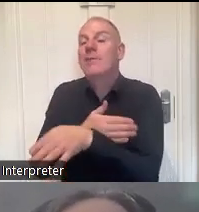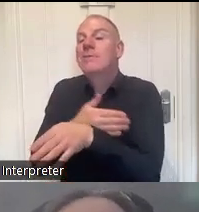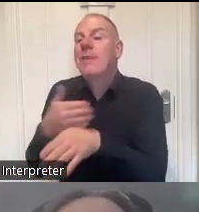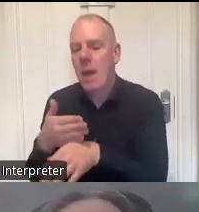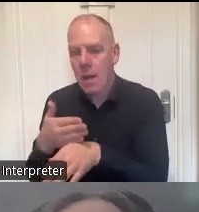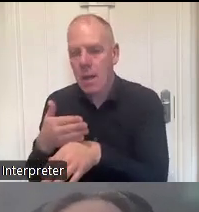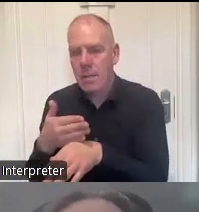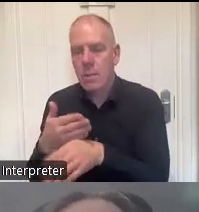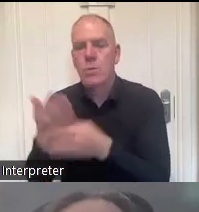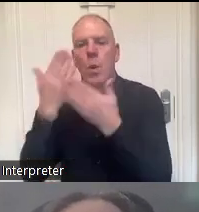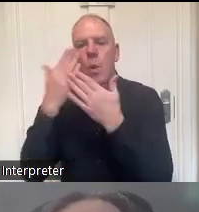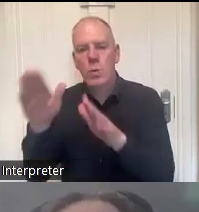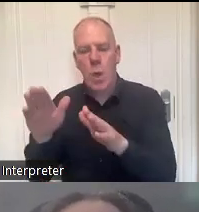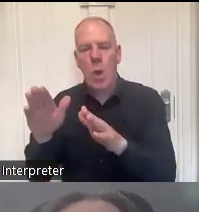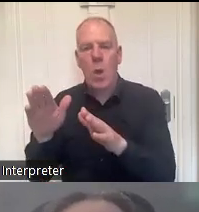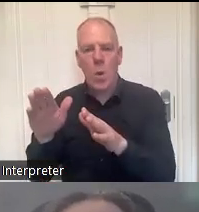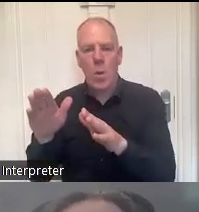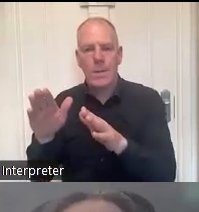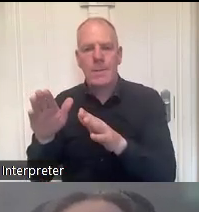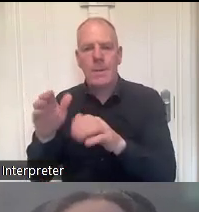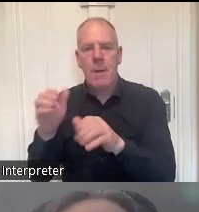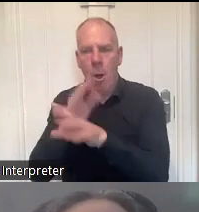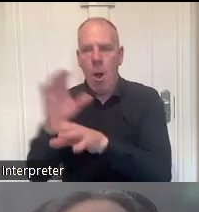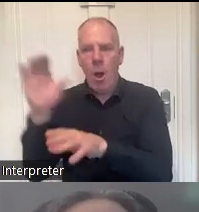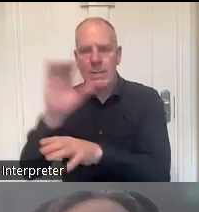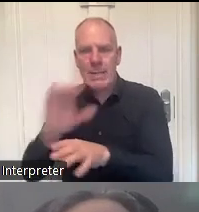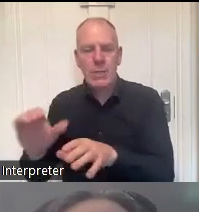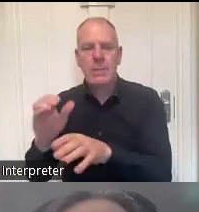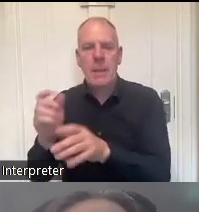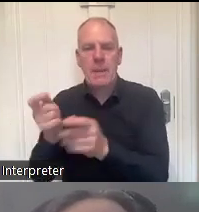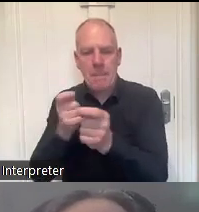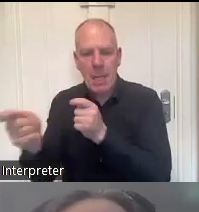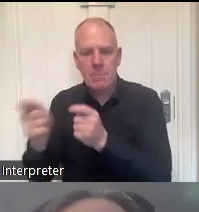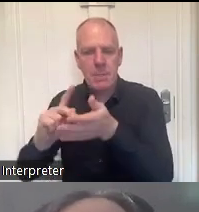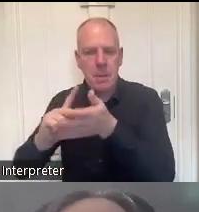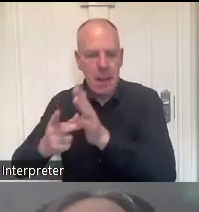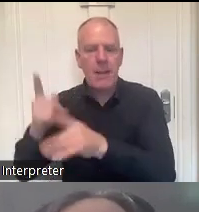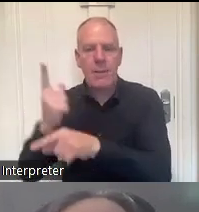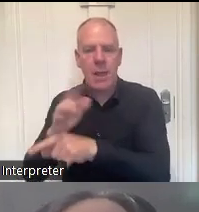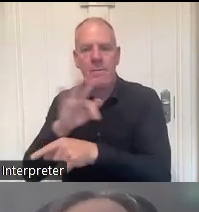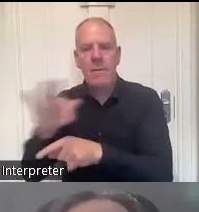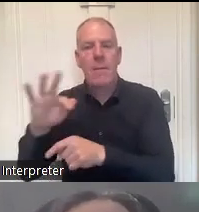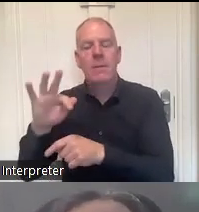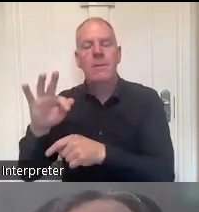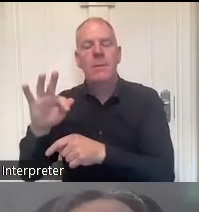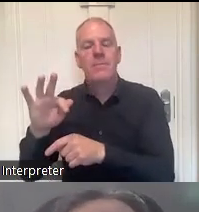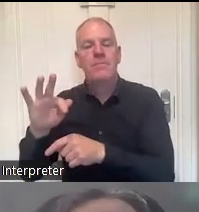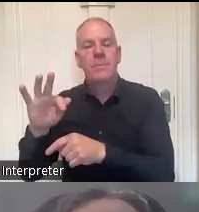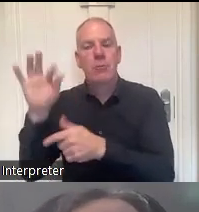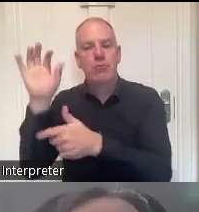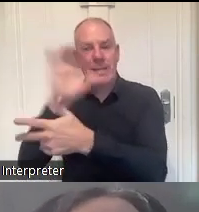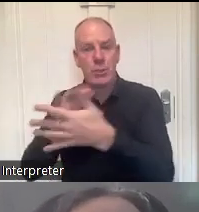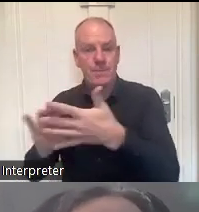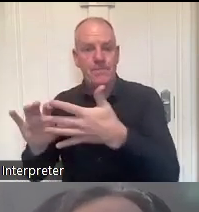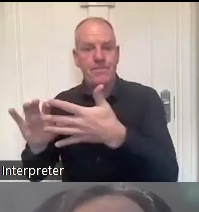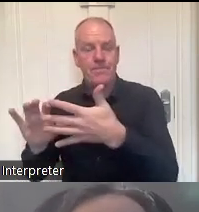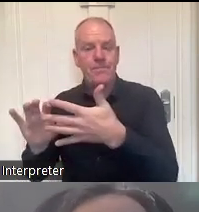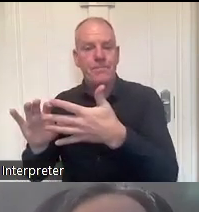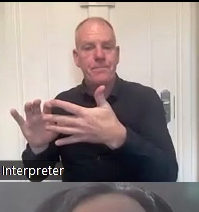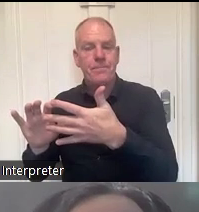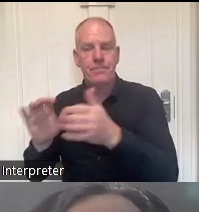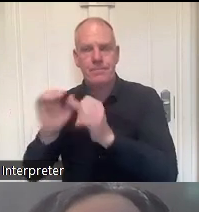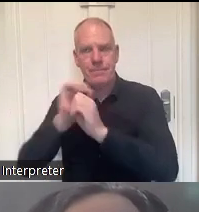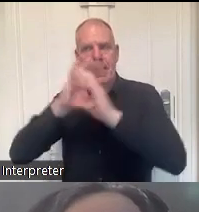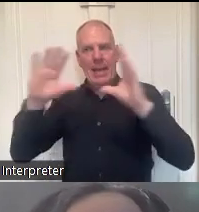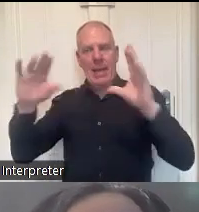to build a picture for each of the regions and the management and planning within the region of the picture